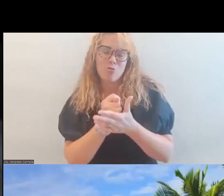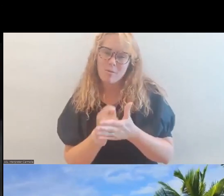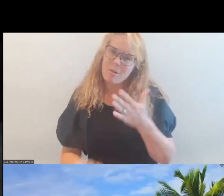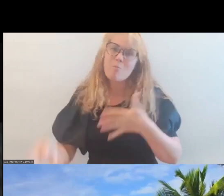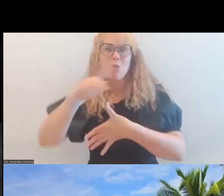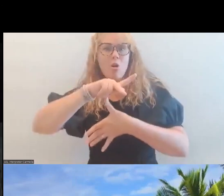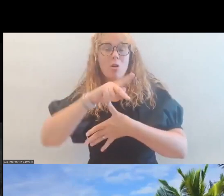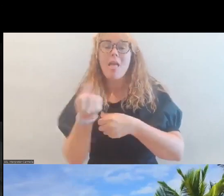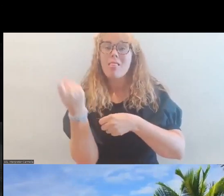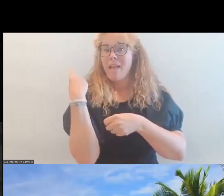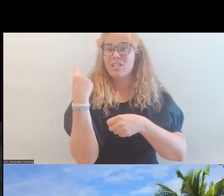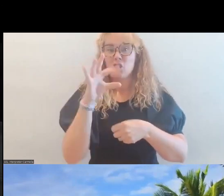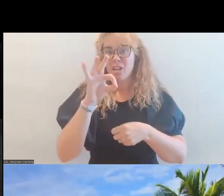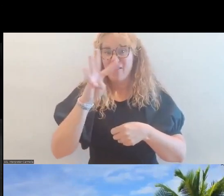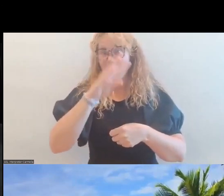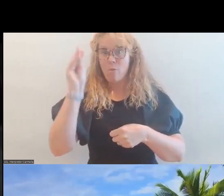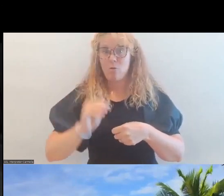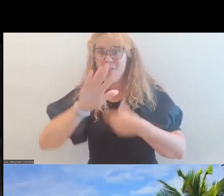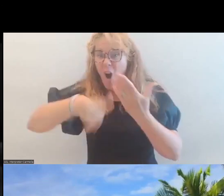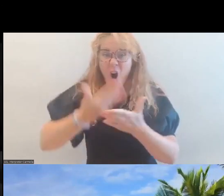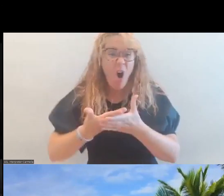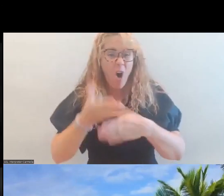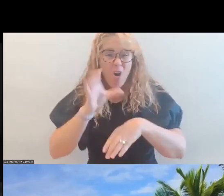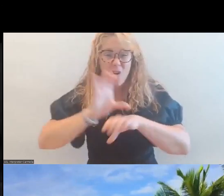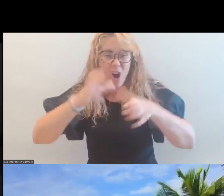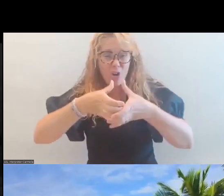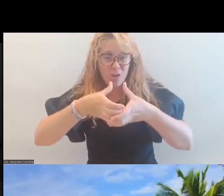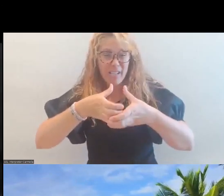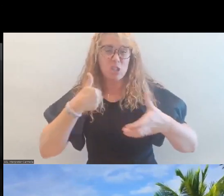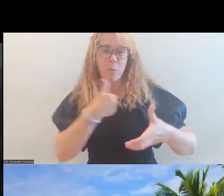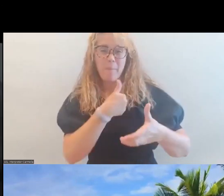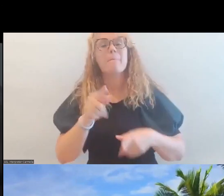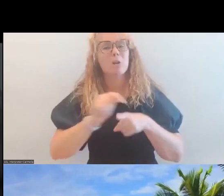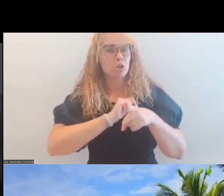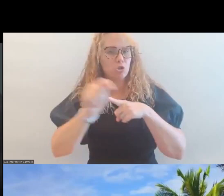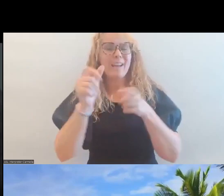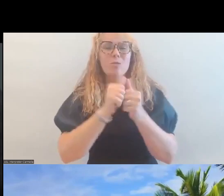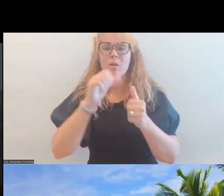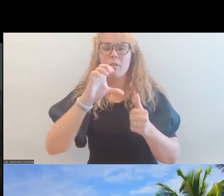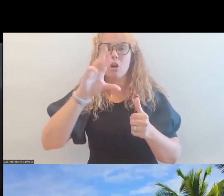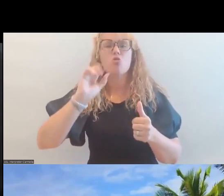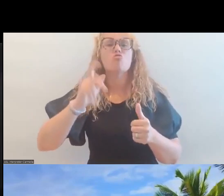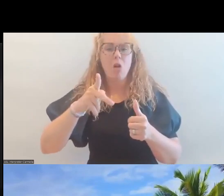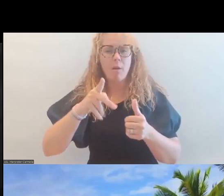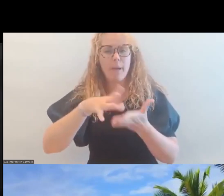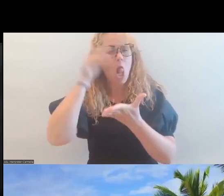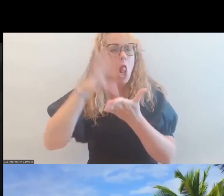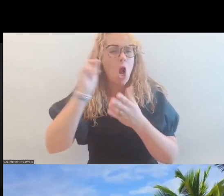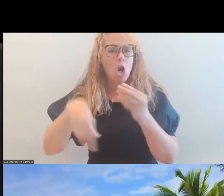This past year, 94% of all congregational members trained through CROP said they gained valuable knowledge about mental